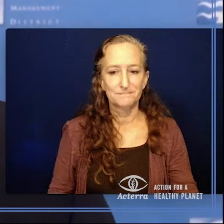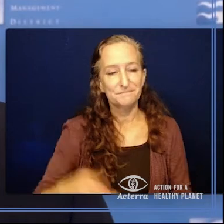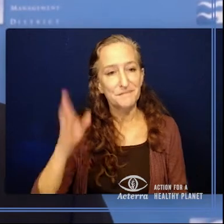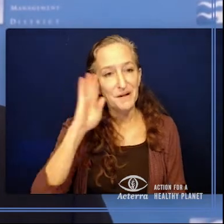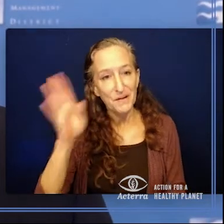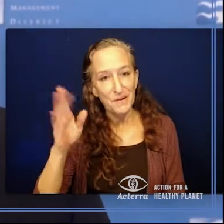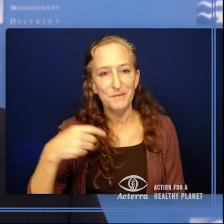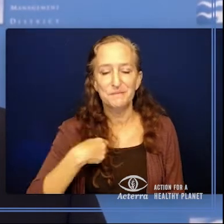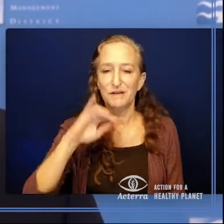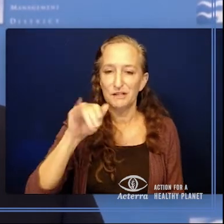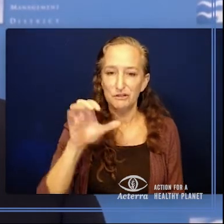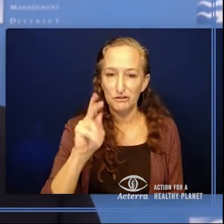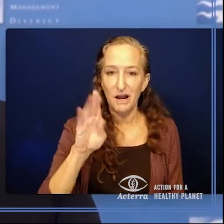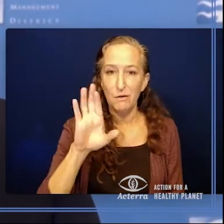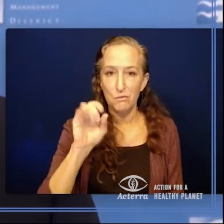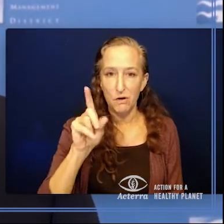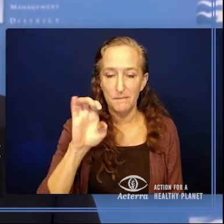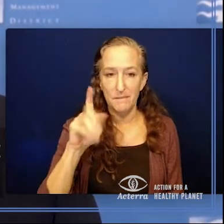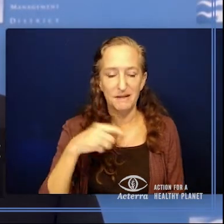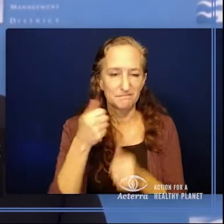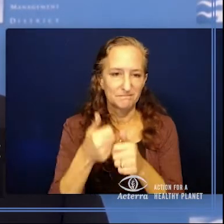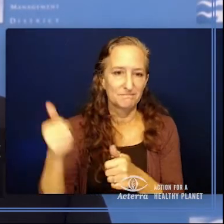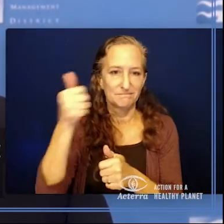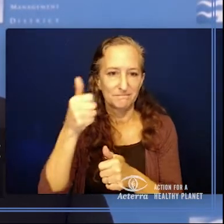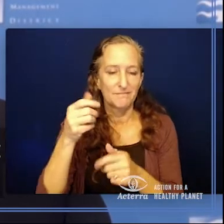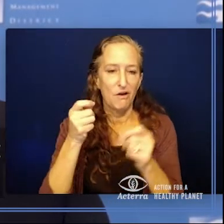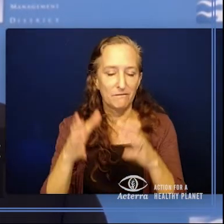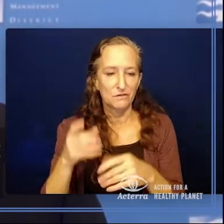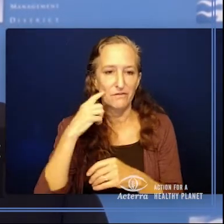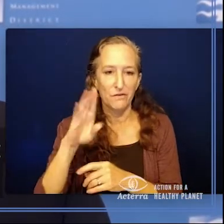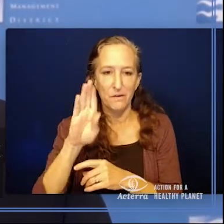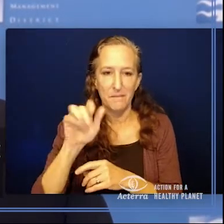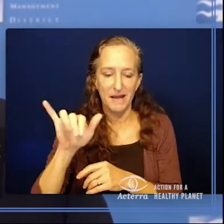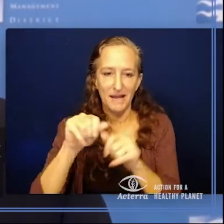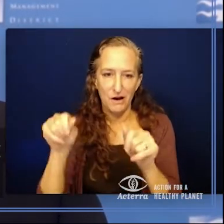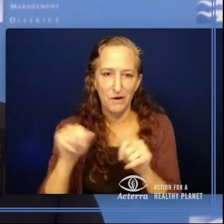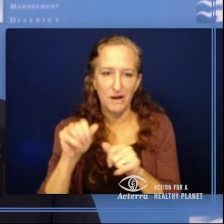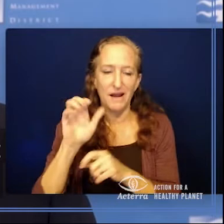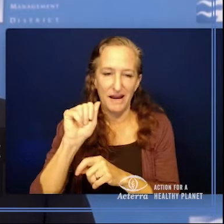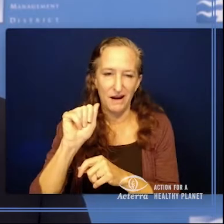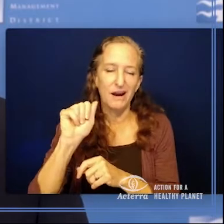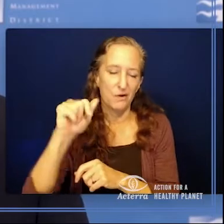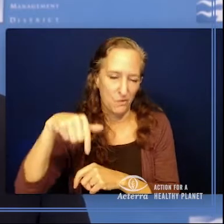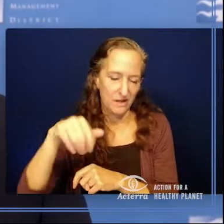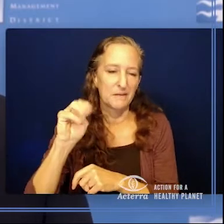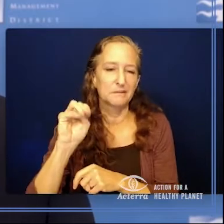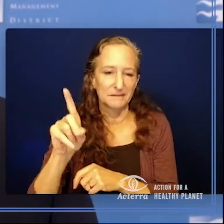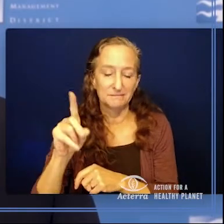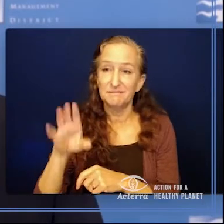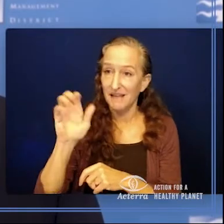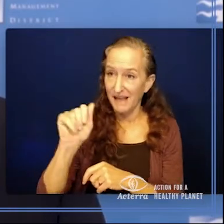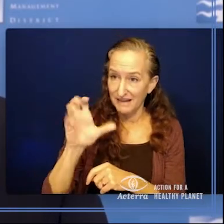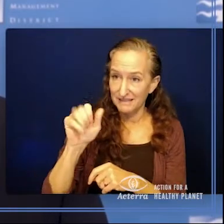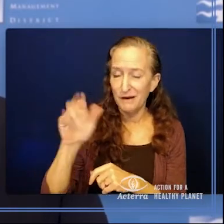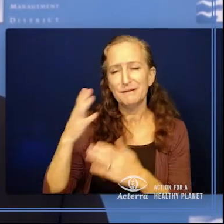Hello, I'm Jack Broadbent, Executive Officer of the Bay Area Air Quality Management District. Thank you to Actera for putting on this